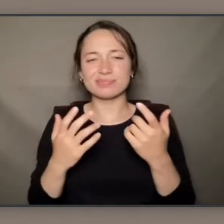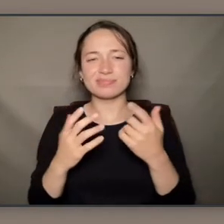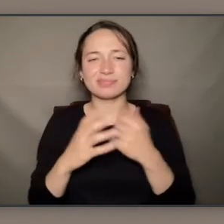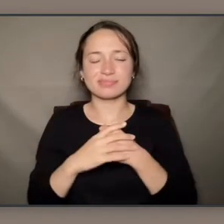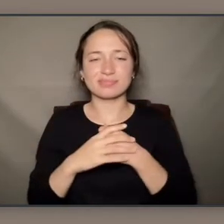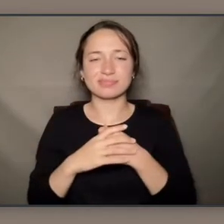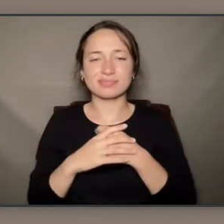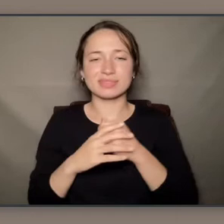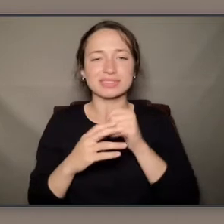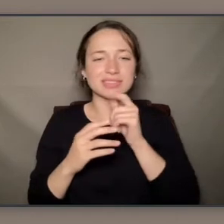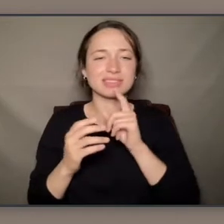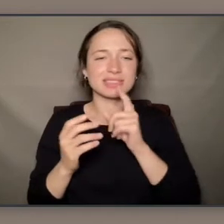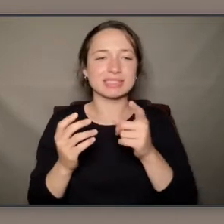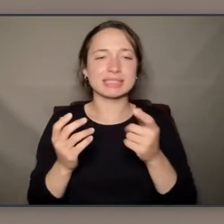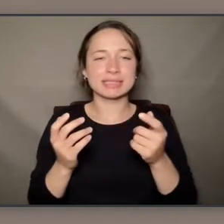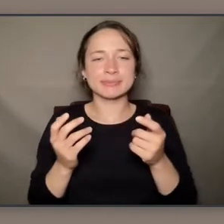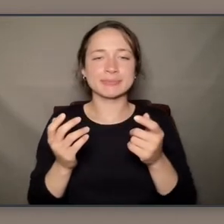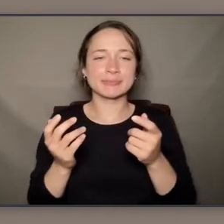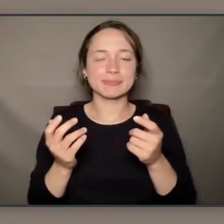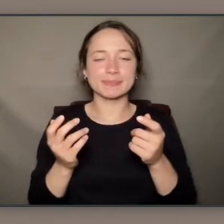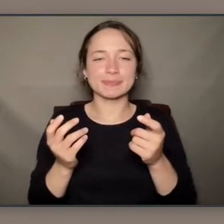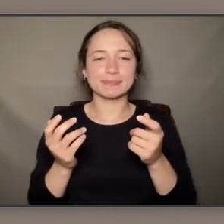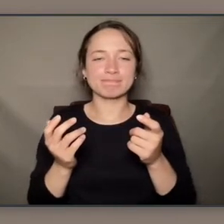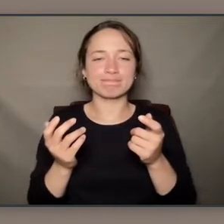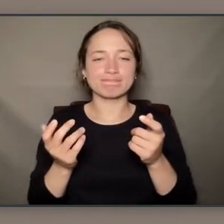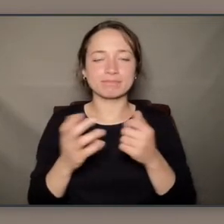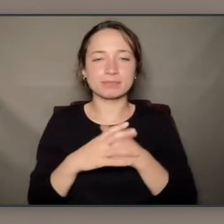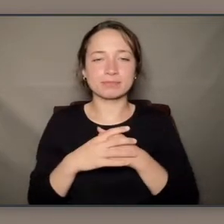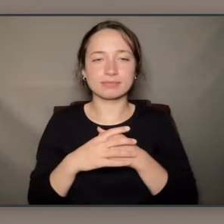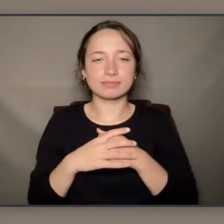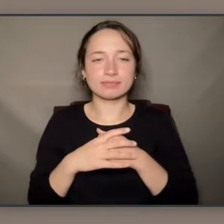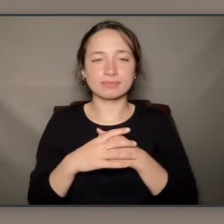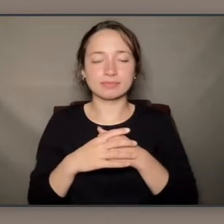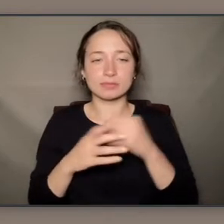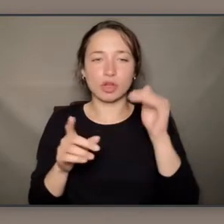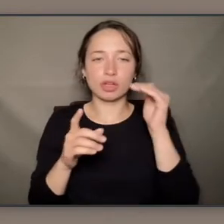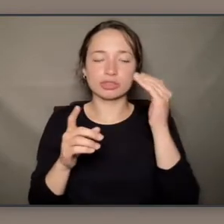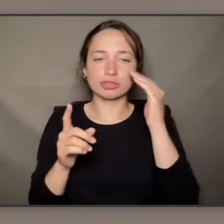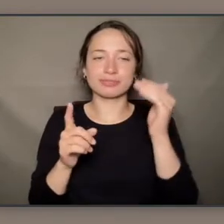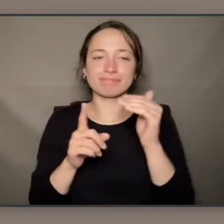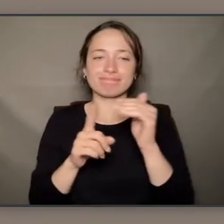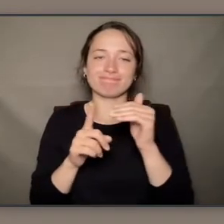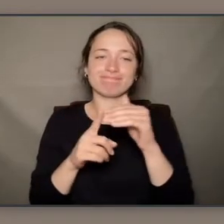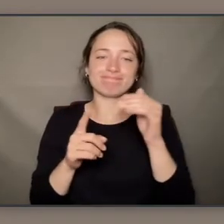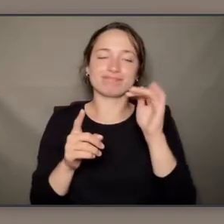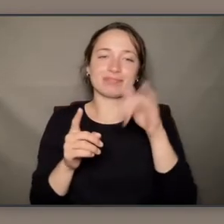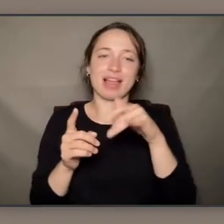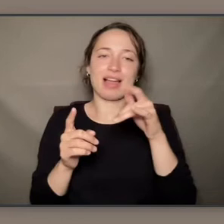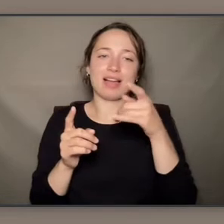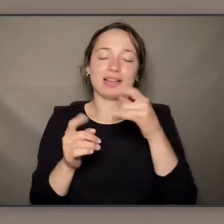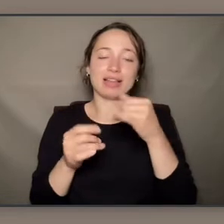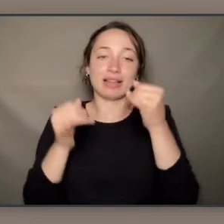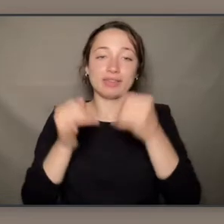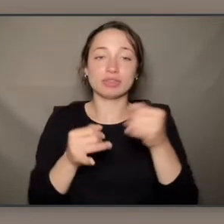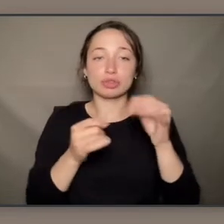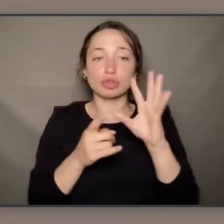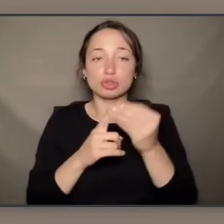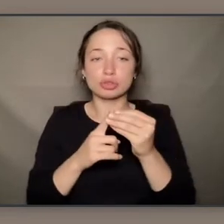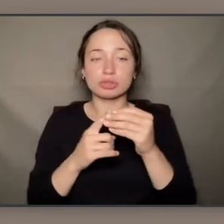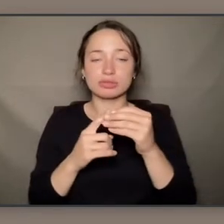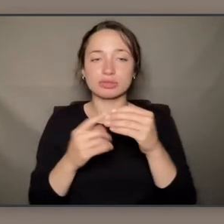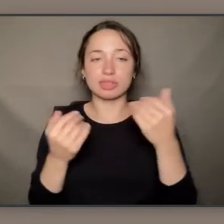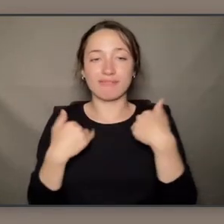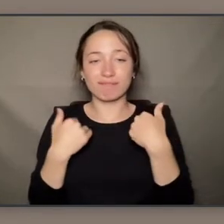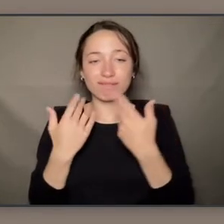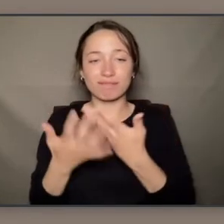calling us all the same, it doesn't acknowledge the individual cultures that exist. But then I